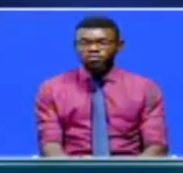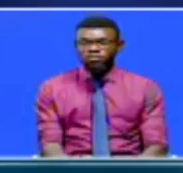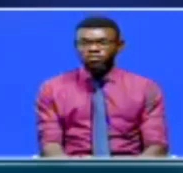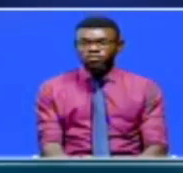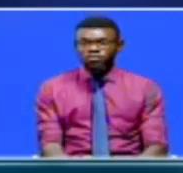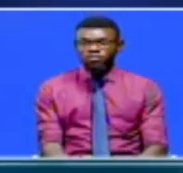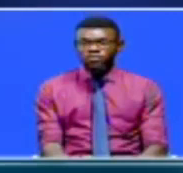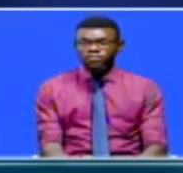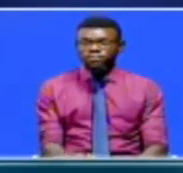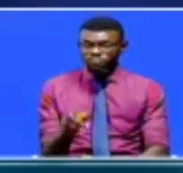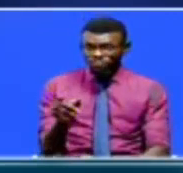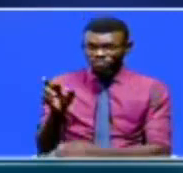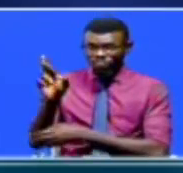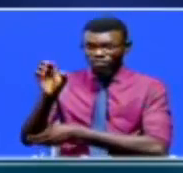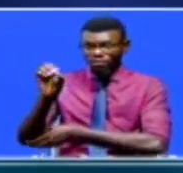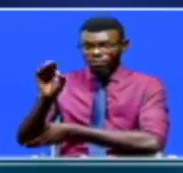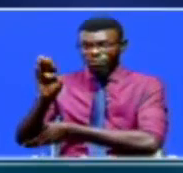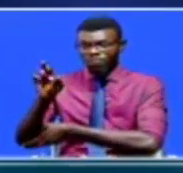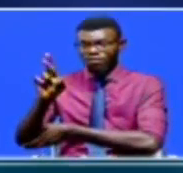General Robert Kibochi